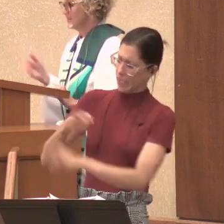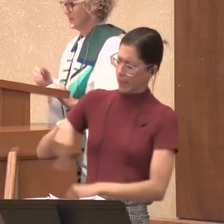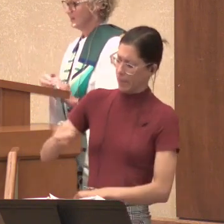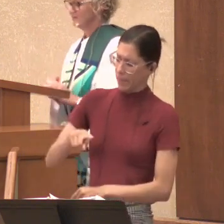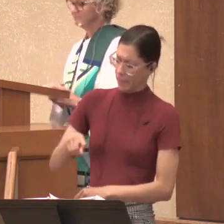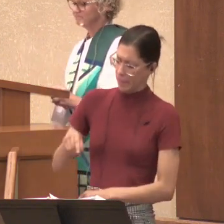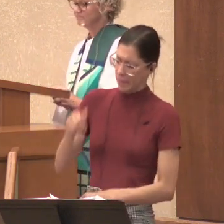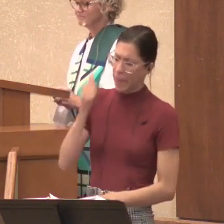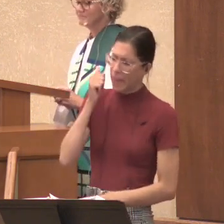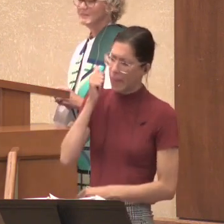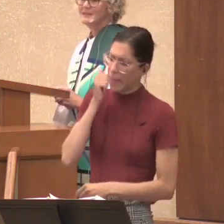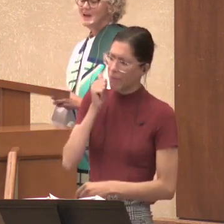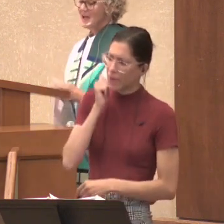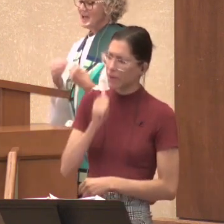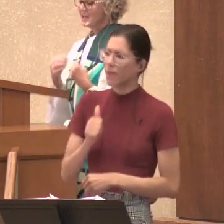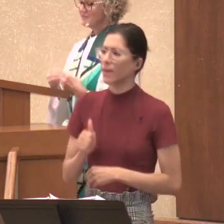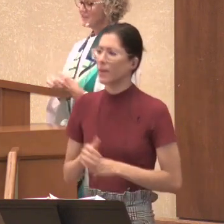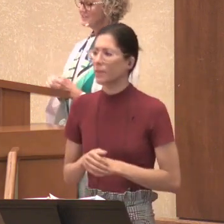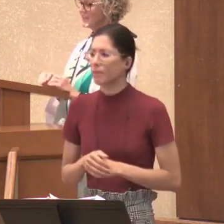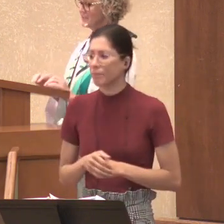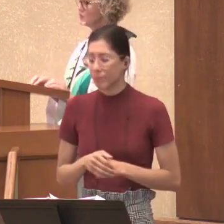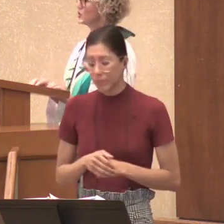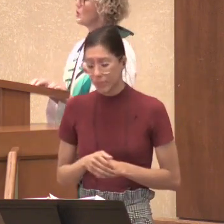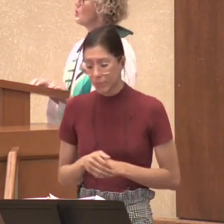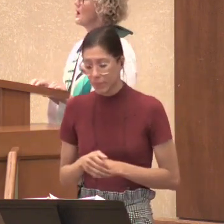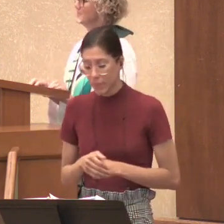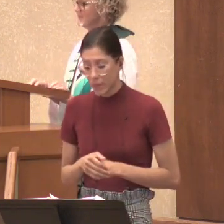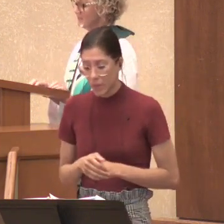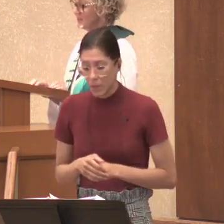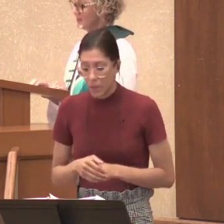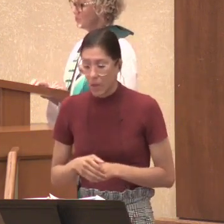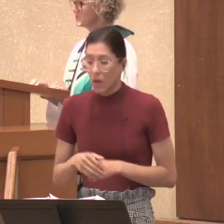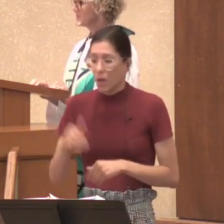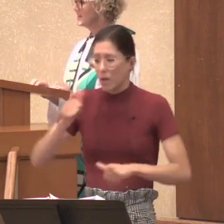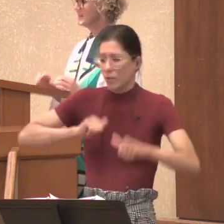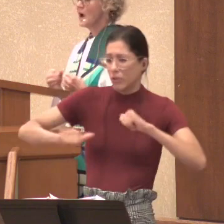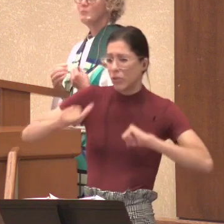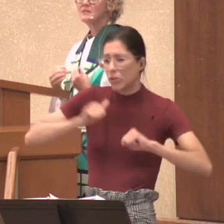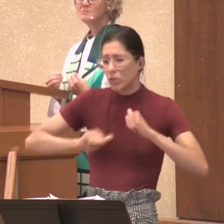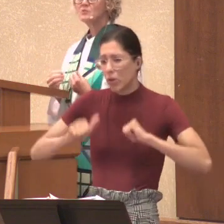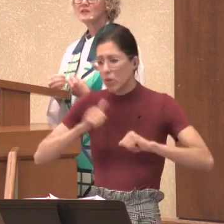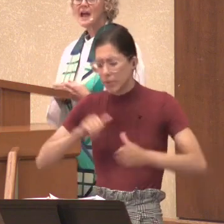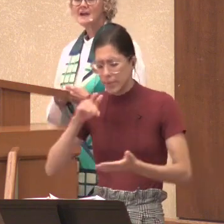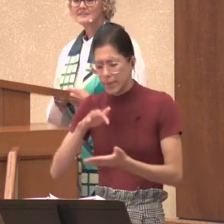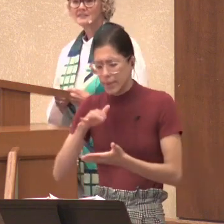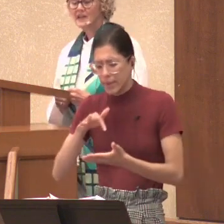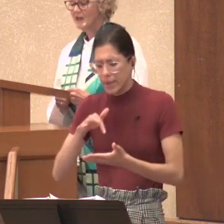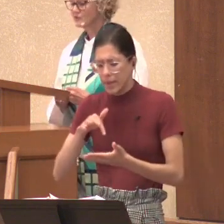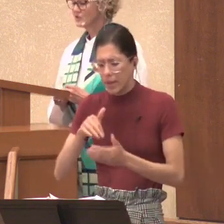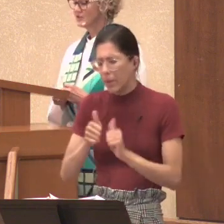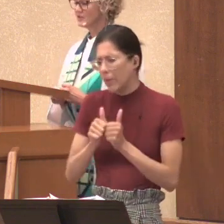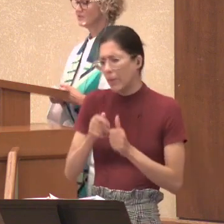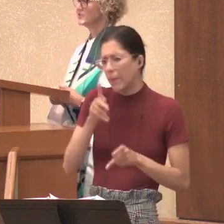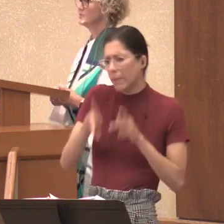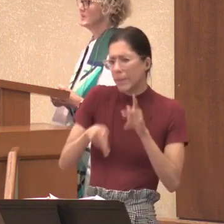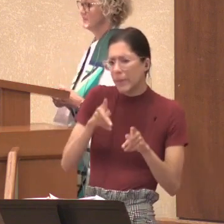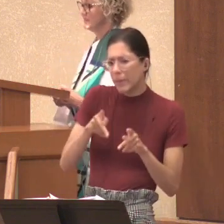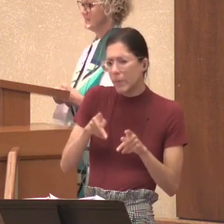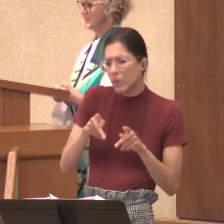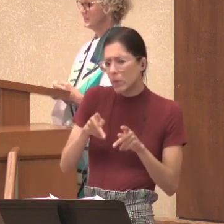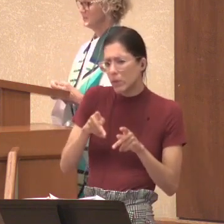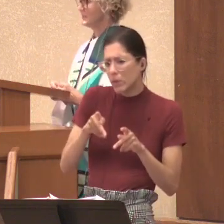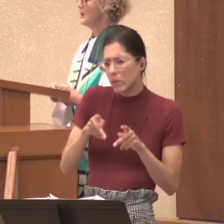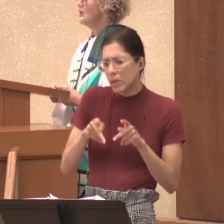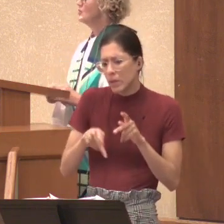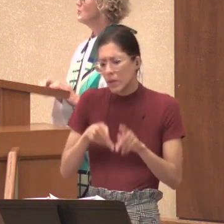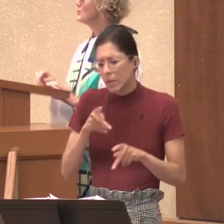every day. An investigative show on TV was studying how people reacted after hearing someone in